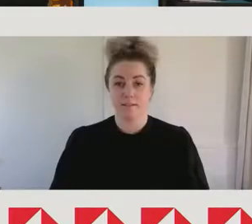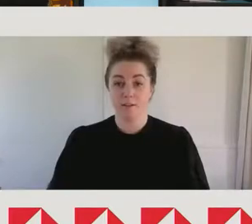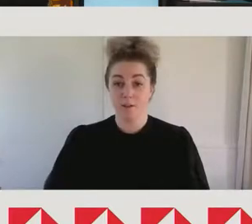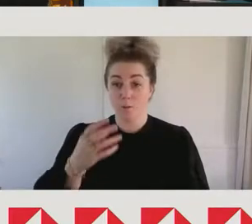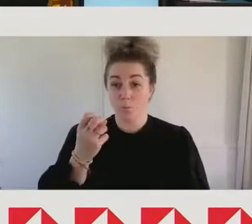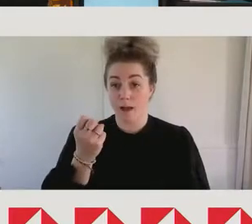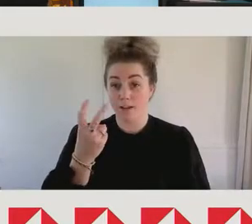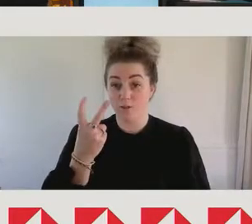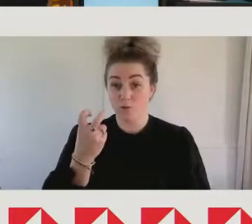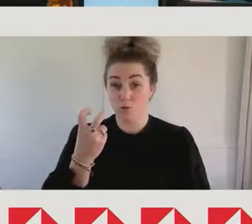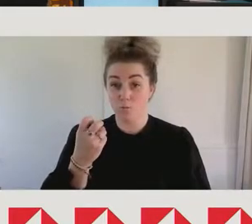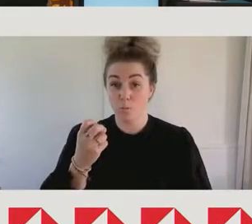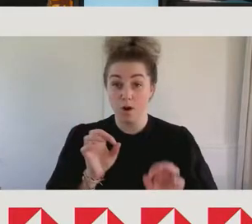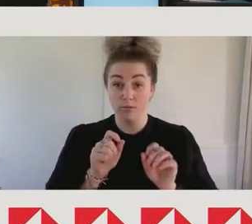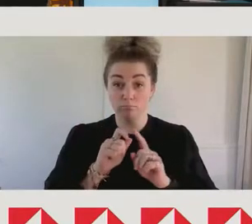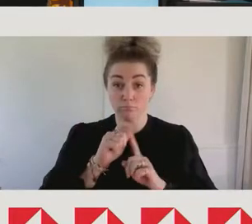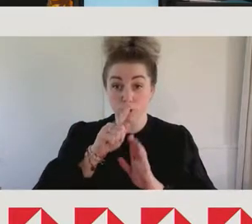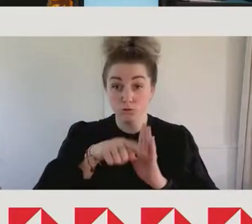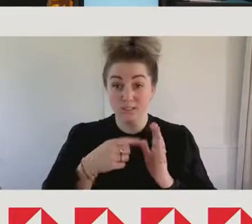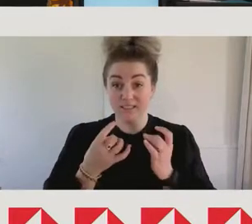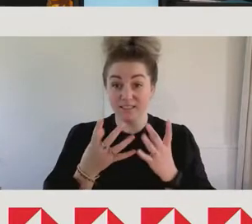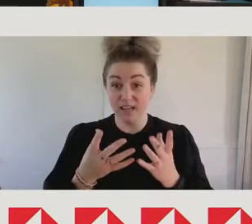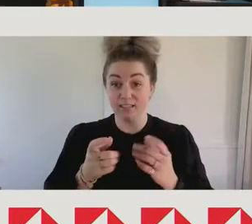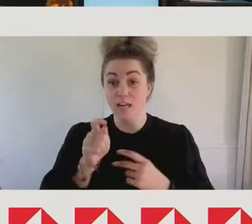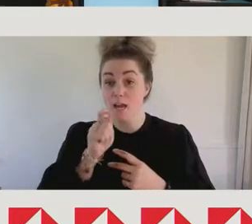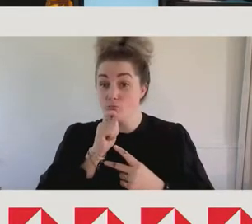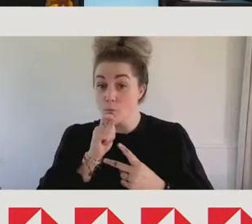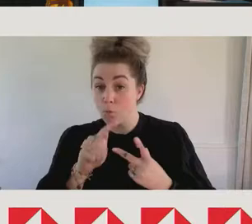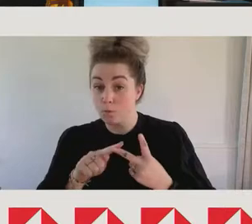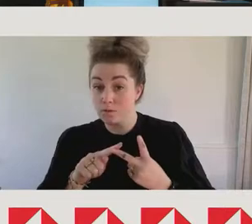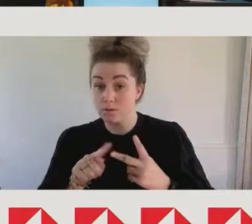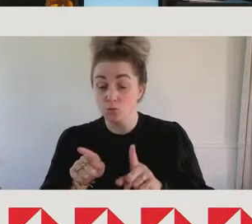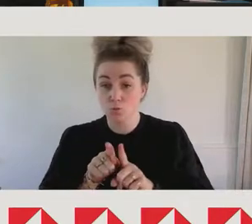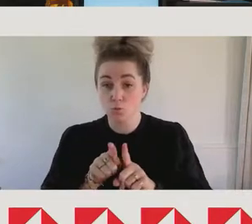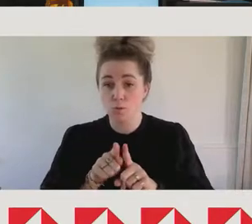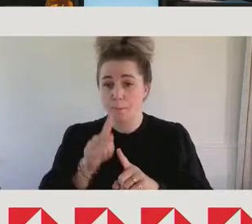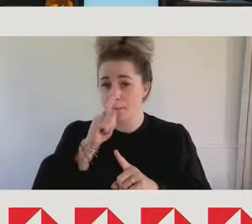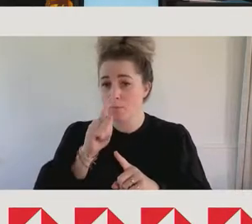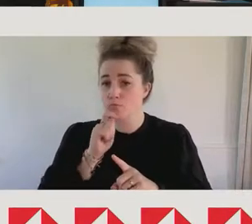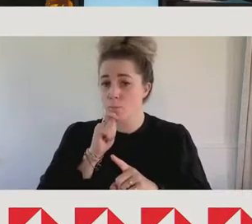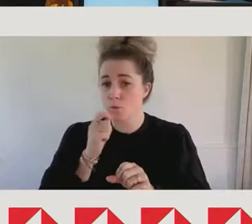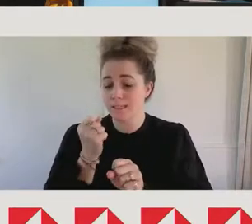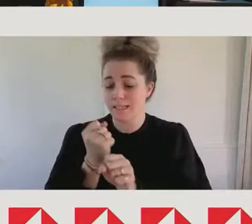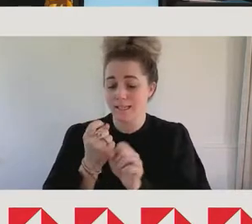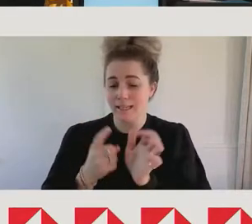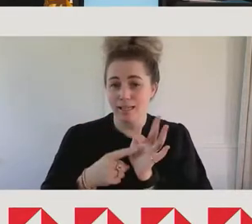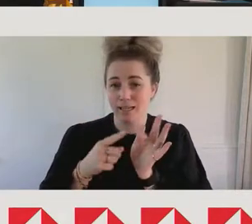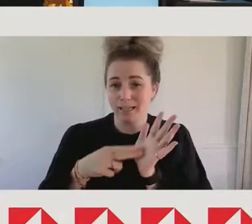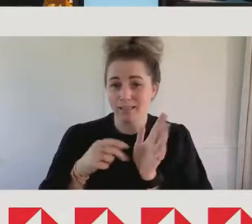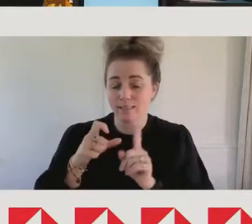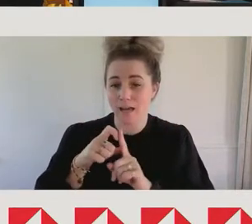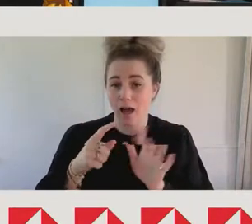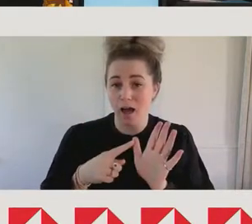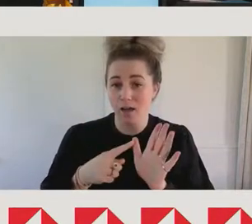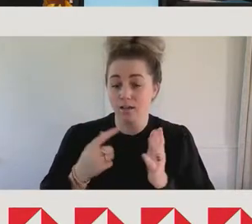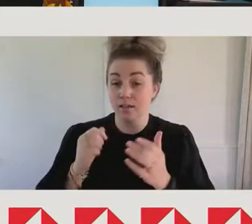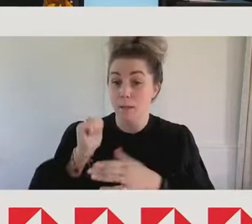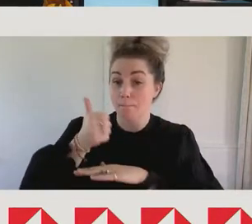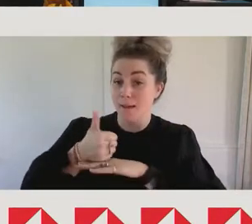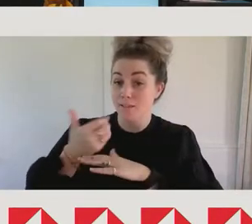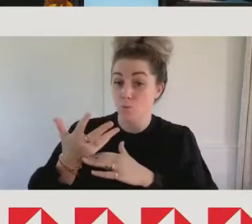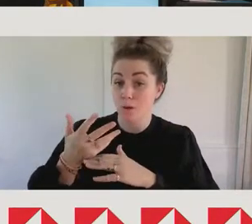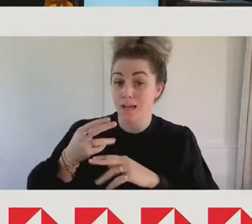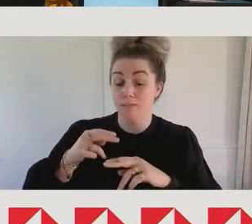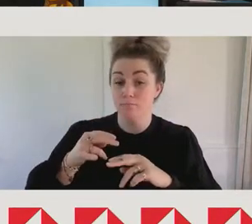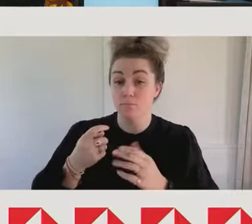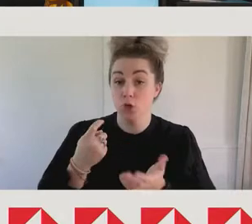later and we've got some reporting happening and in the the person who's doing our reporting is Glenda tuaine who is based in so